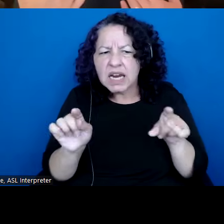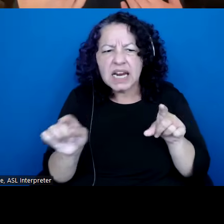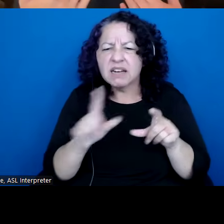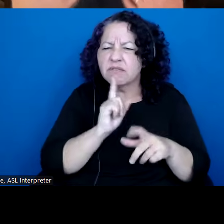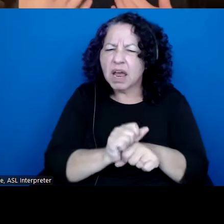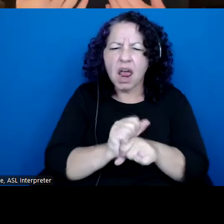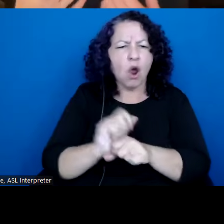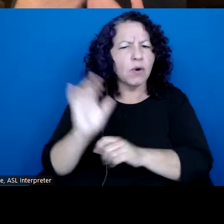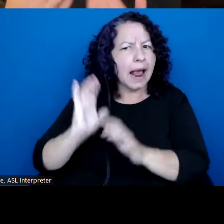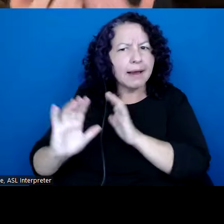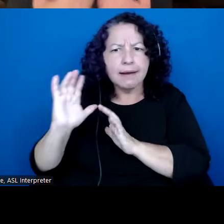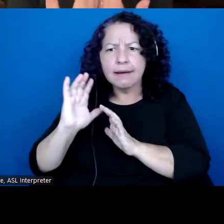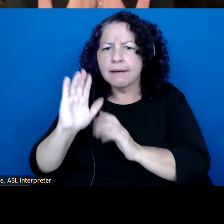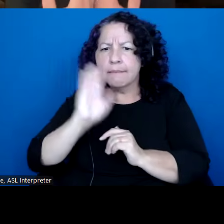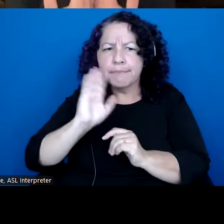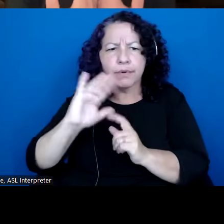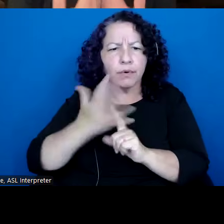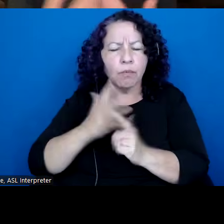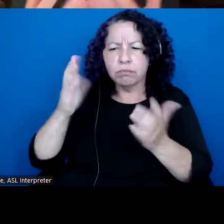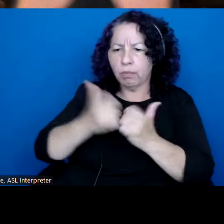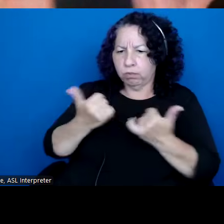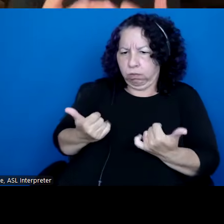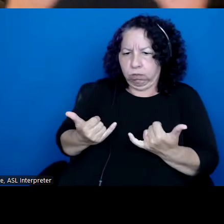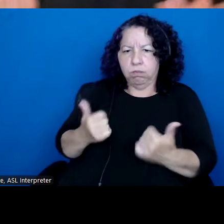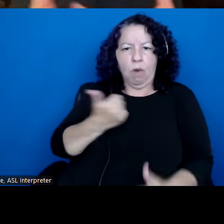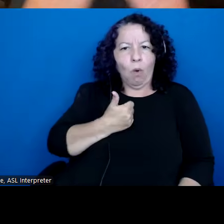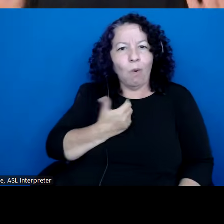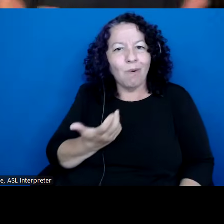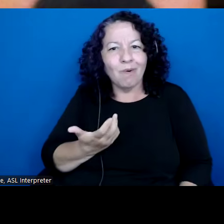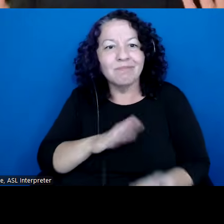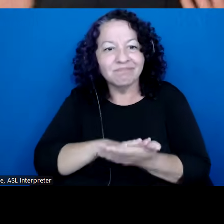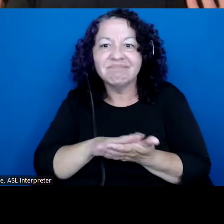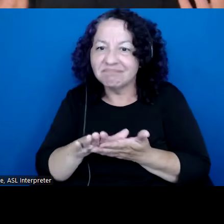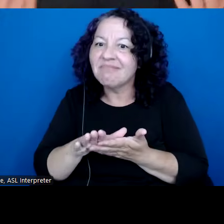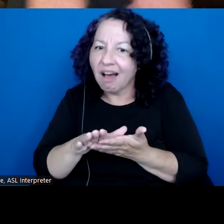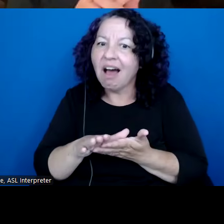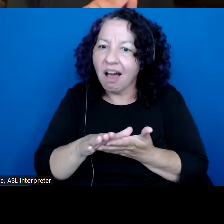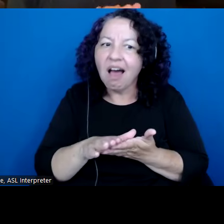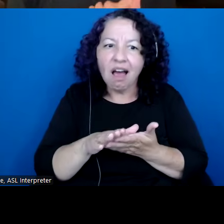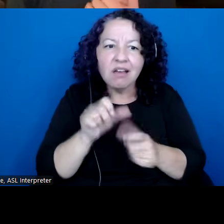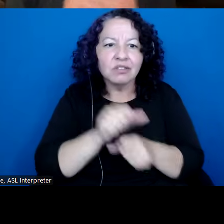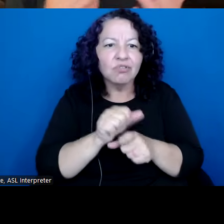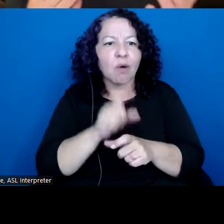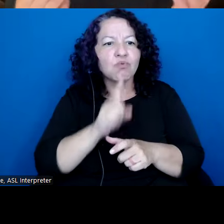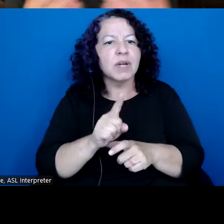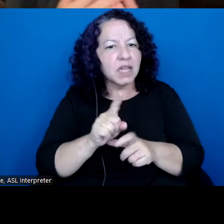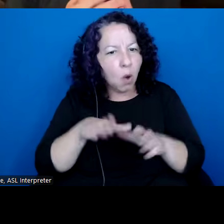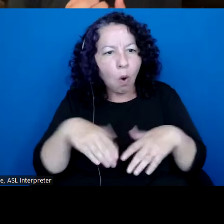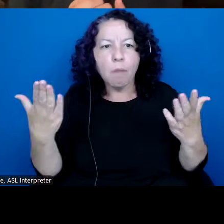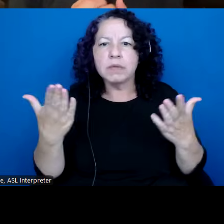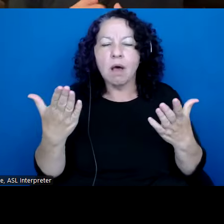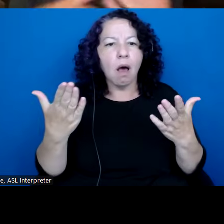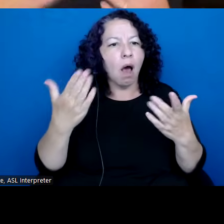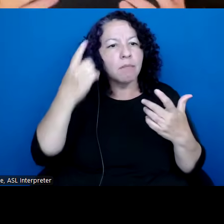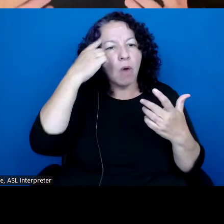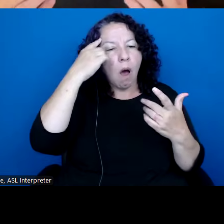ancient beer culture compared to our own. And I think it does a nice job of opening up these kinds of questions. What I'm showing you here, I